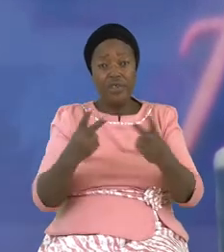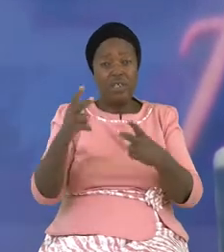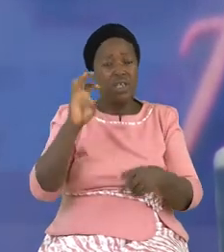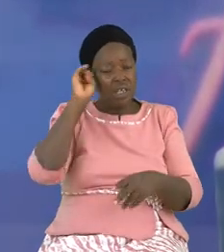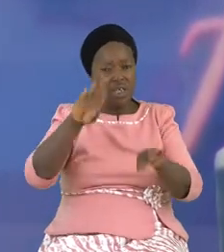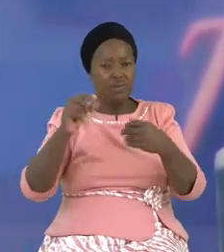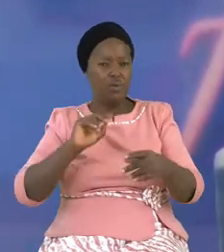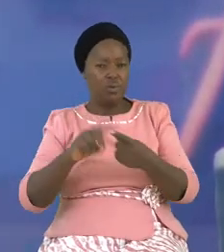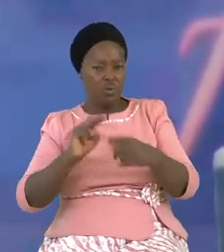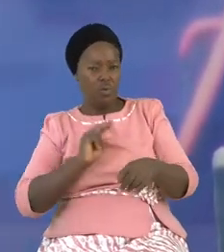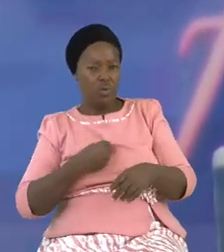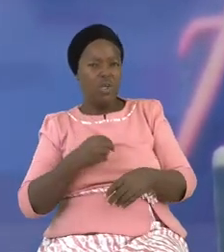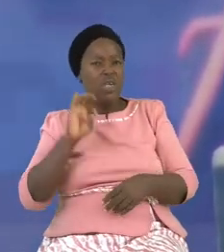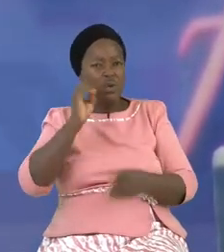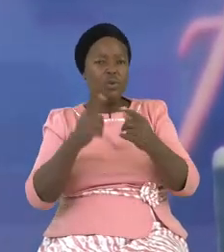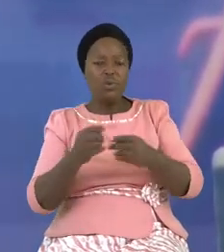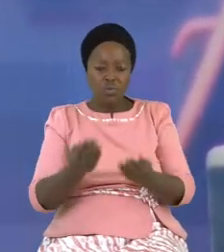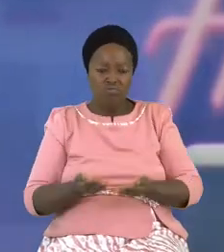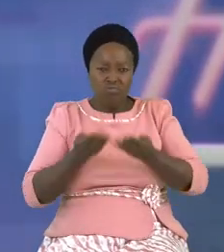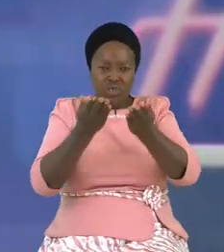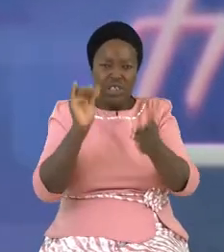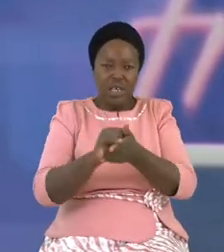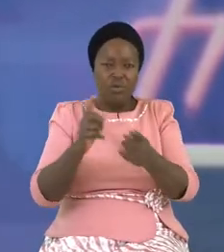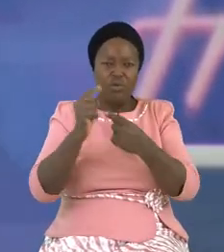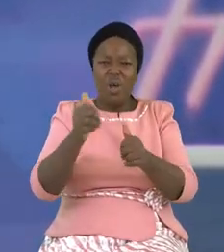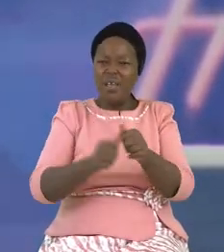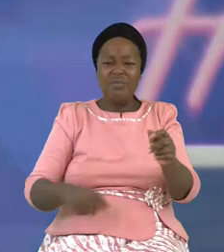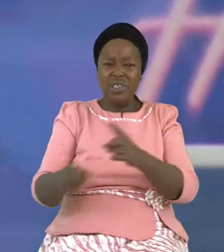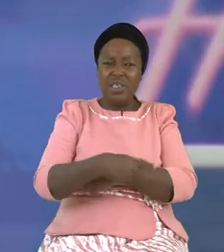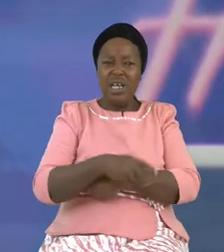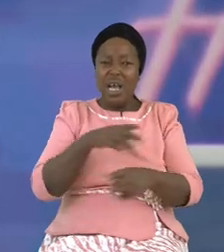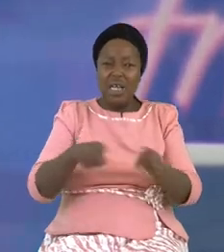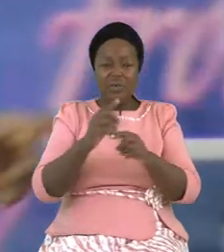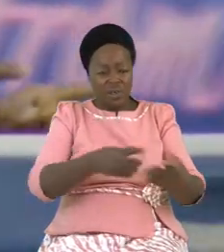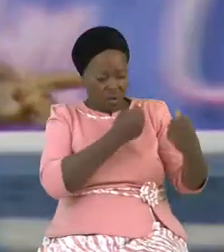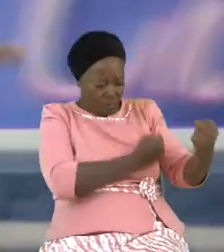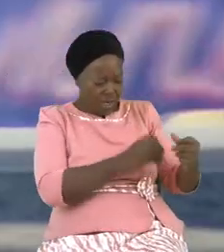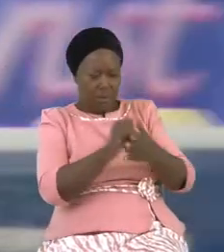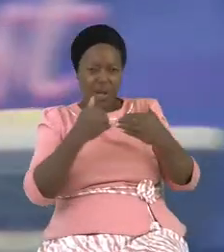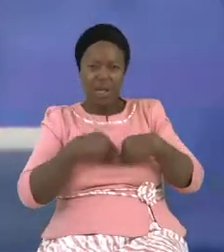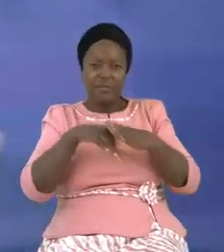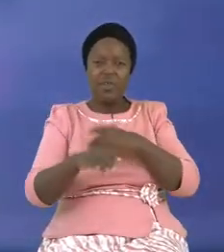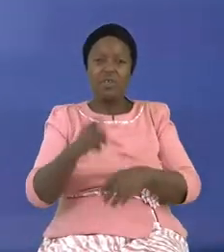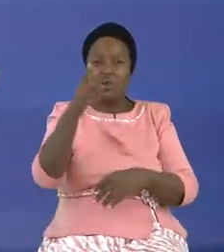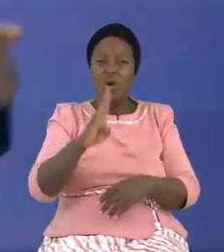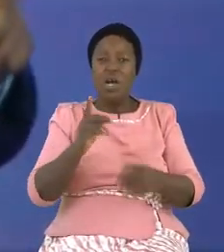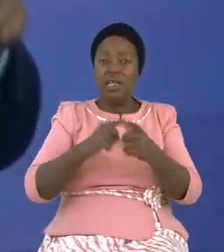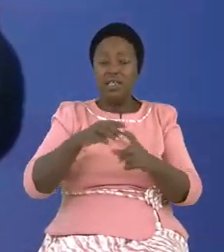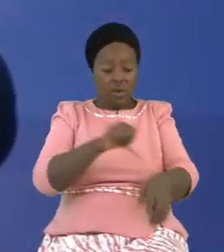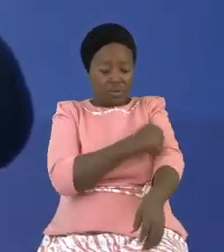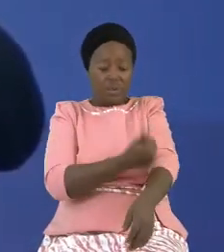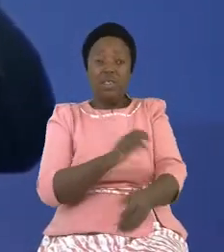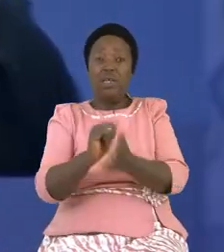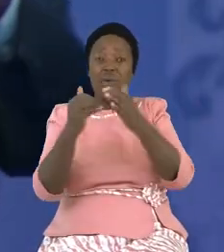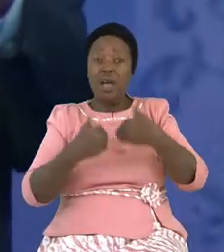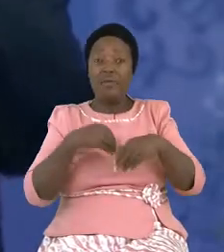wants to shovel that to you every day. As for the confidence we have in God, as for the authority we have in Christ, he